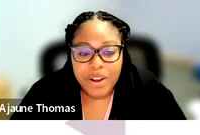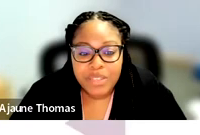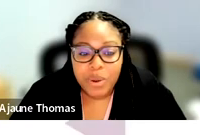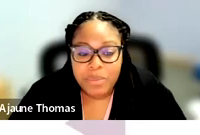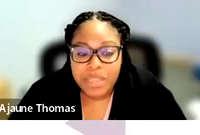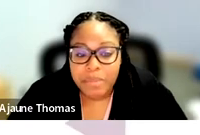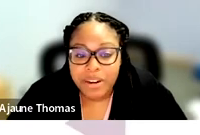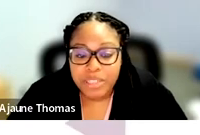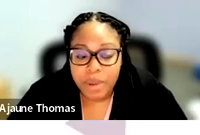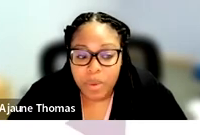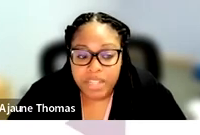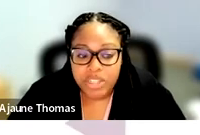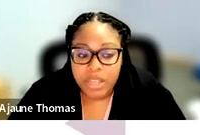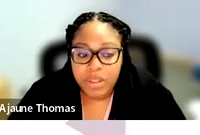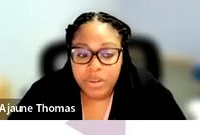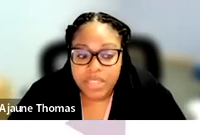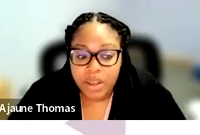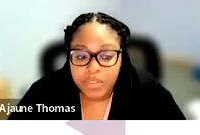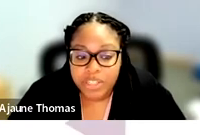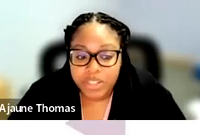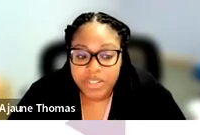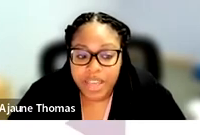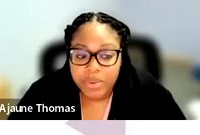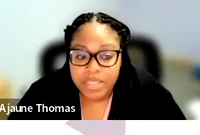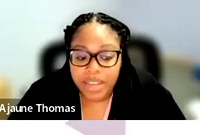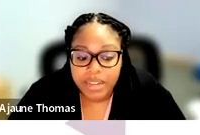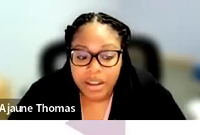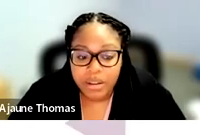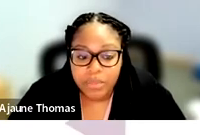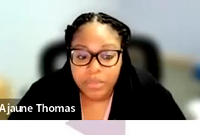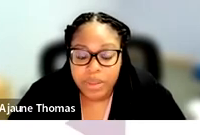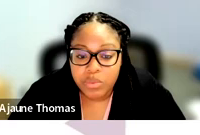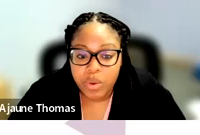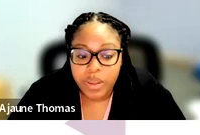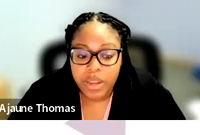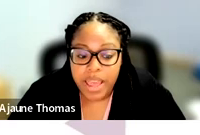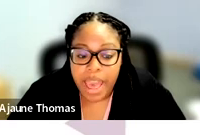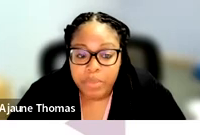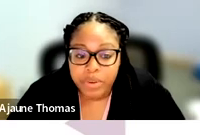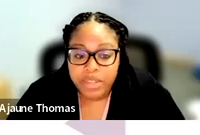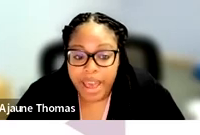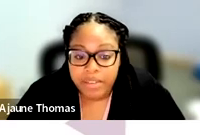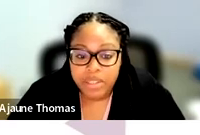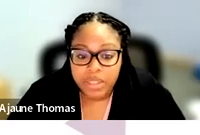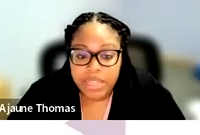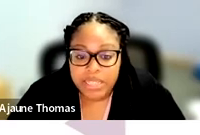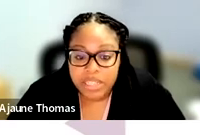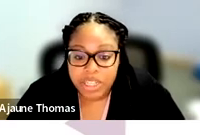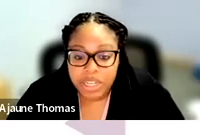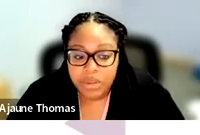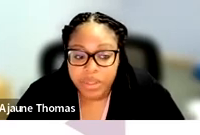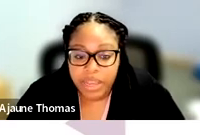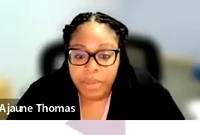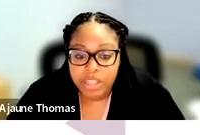as far as what would be the better smartwatch, some of those health features that we said is what Apple does have. So the